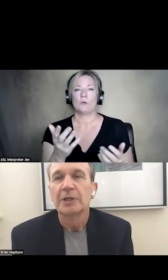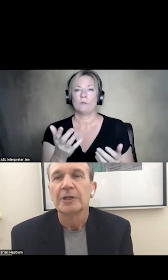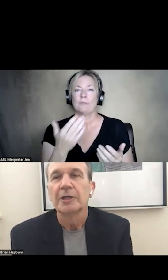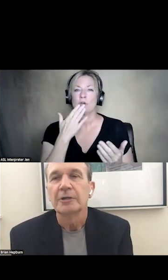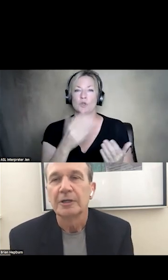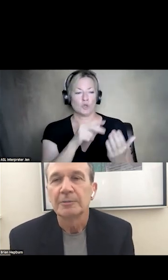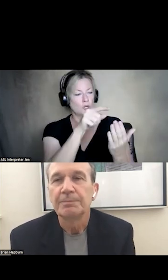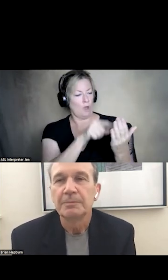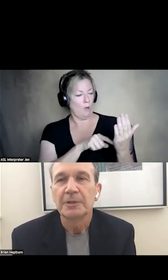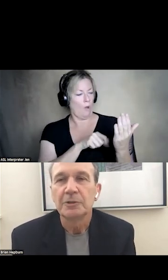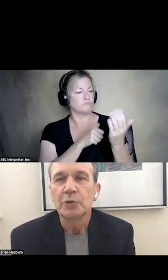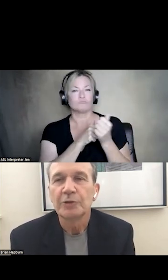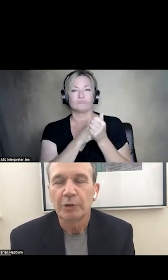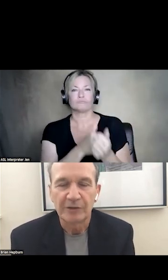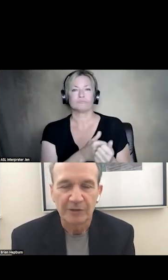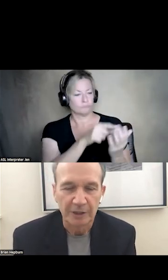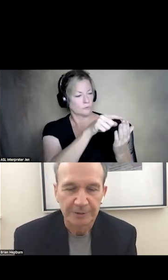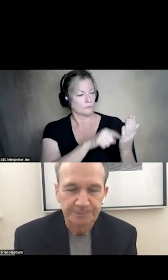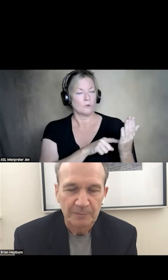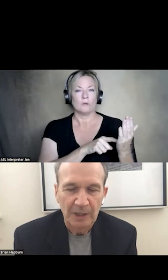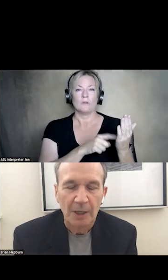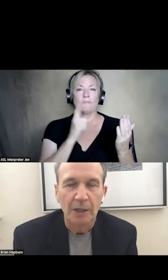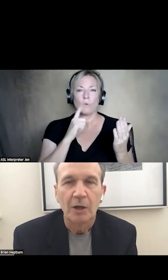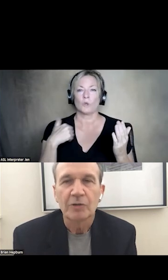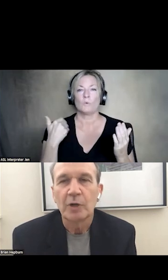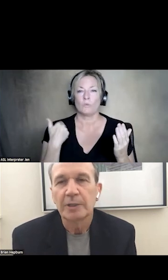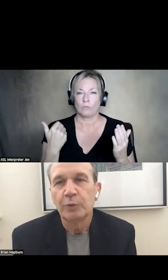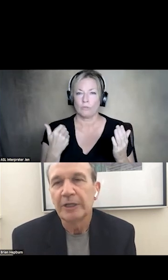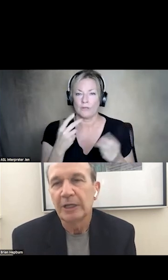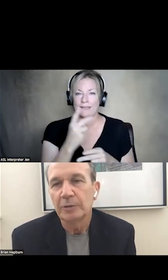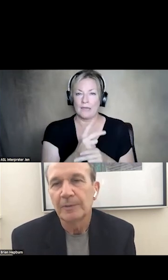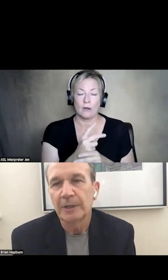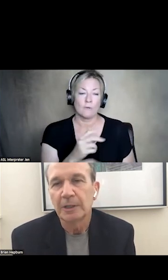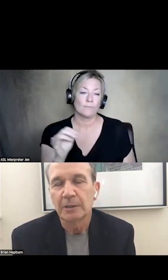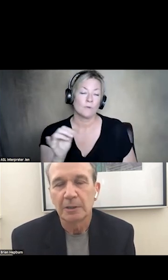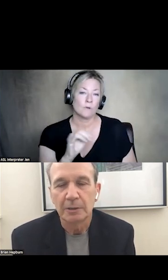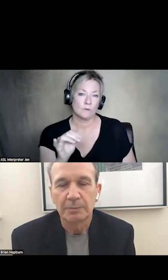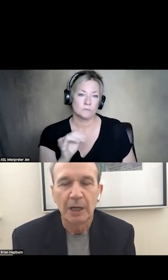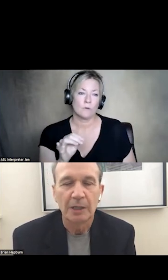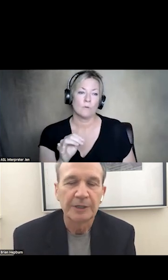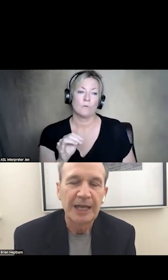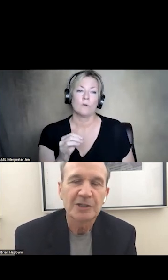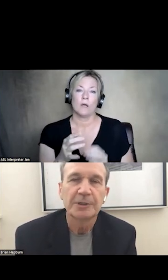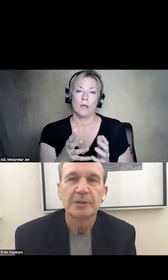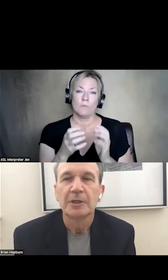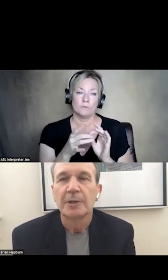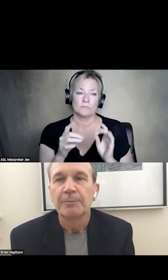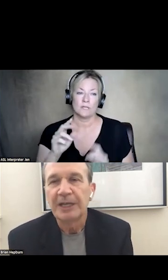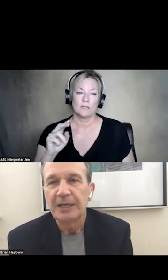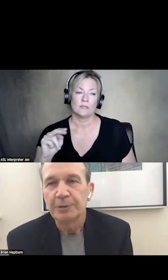for youth crisis care. Also want to point out that the